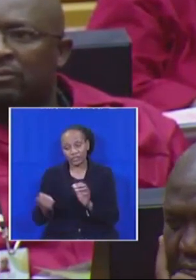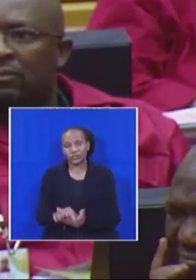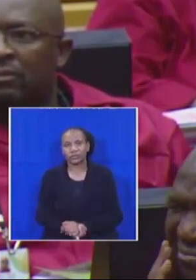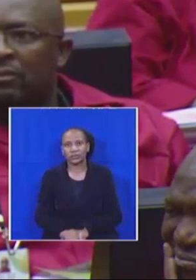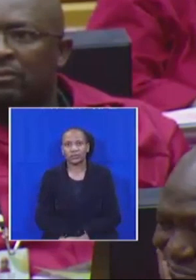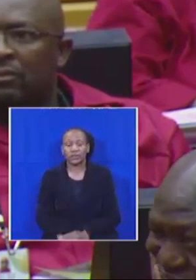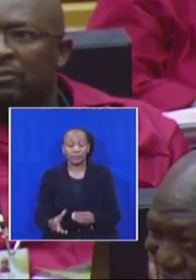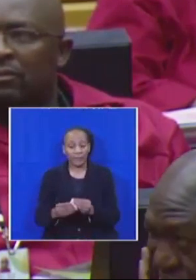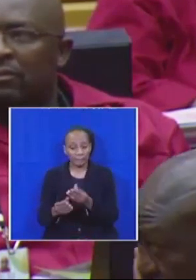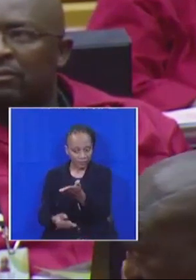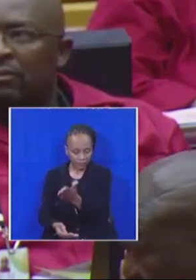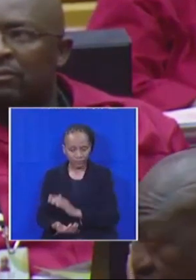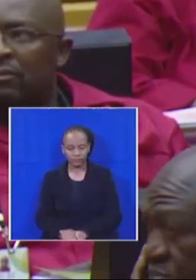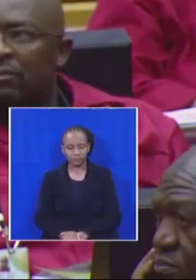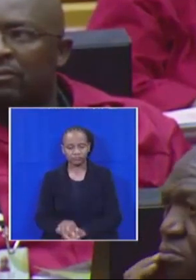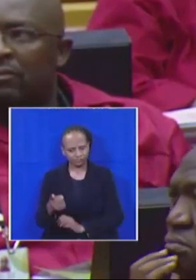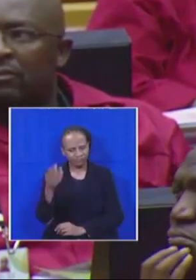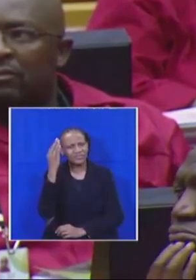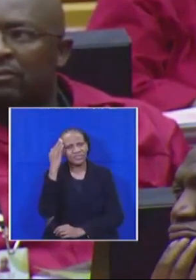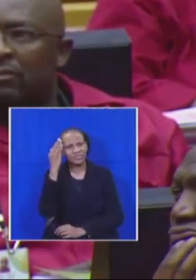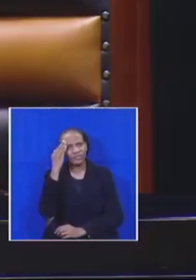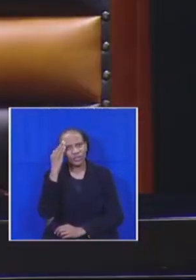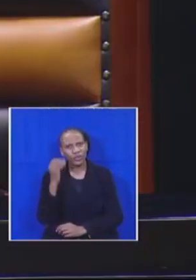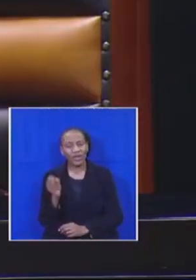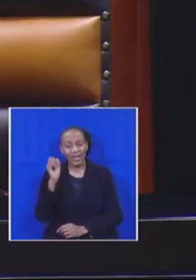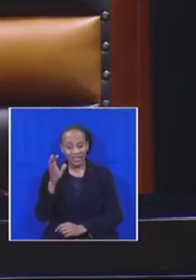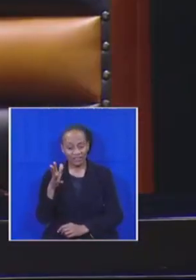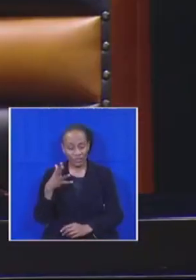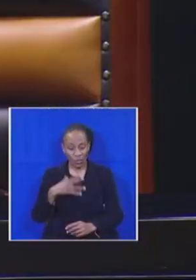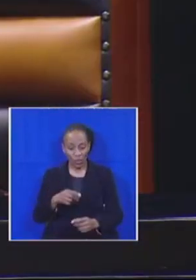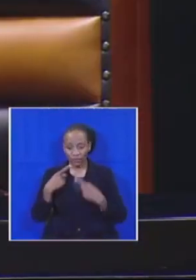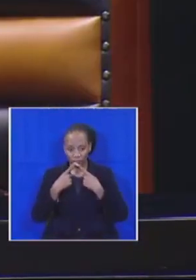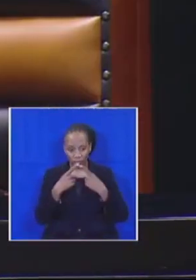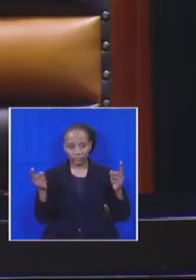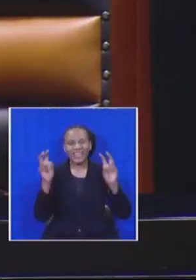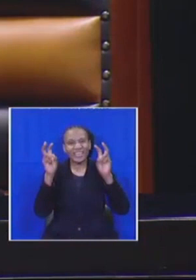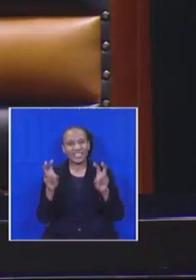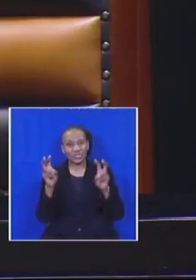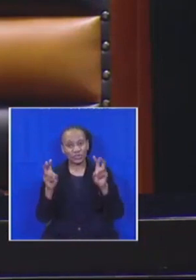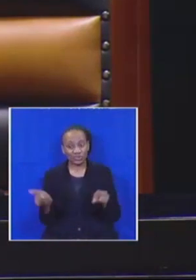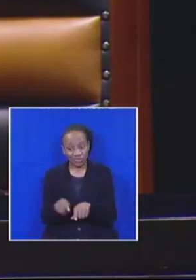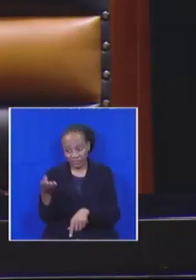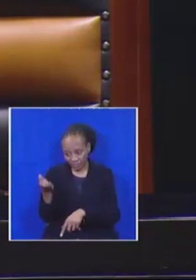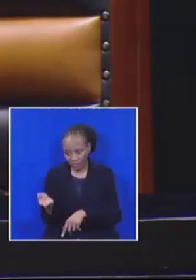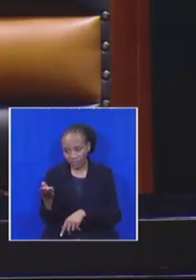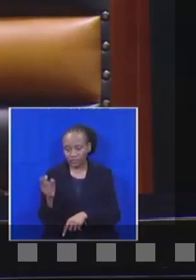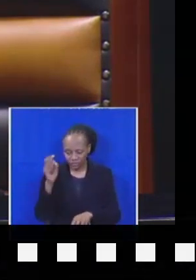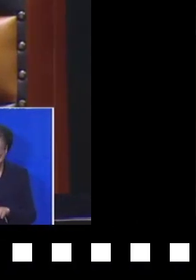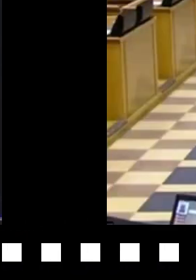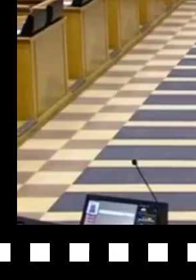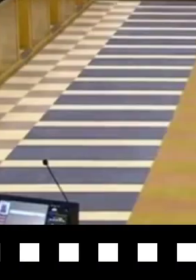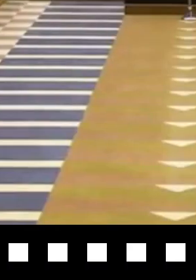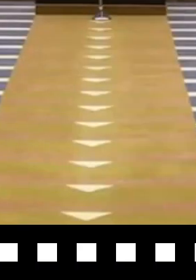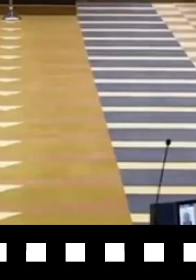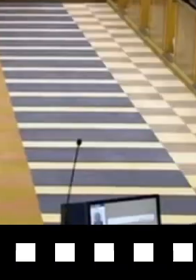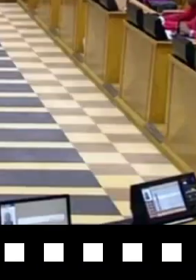Honorable member, you know very well that if you are going to raise issues like that, you need to have a